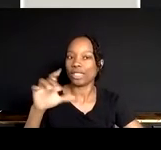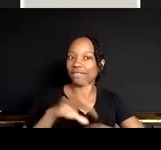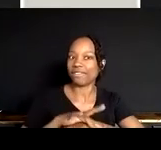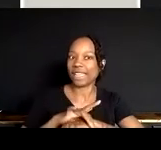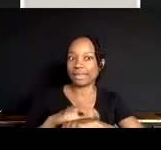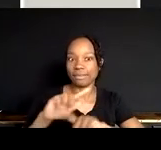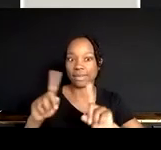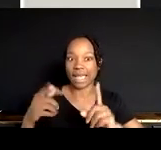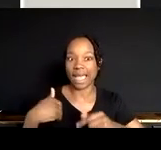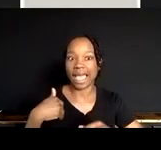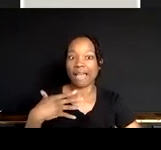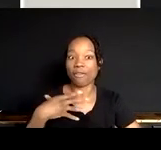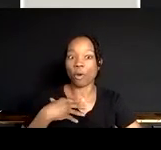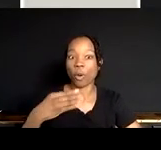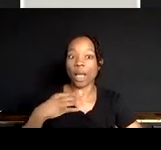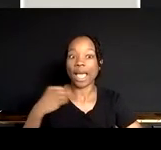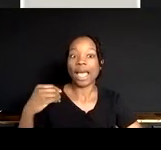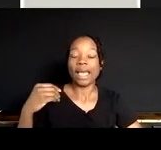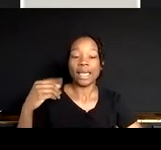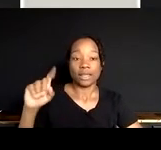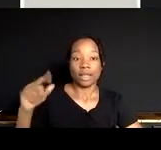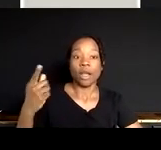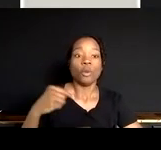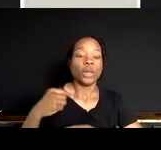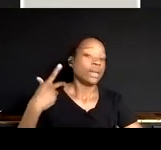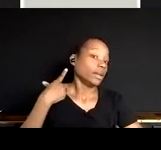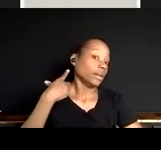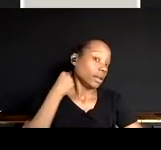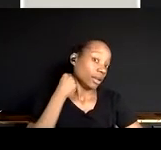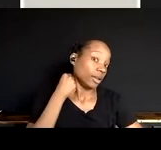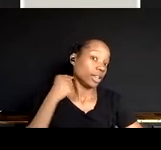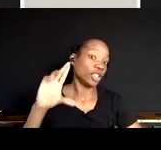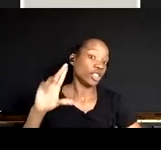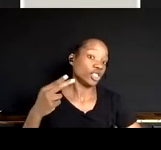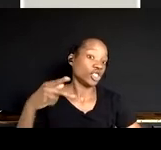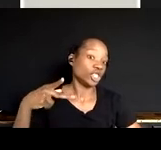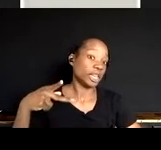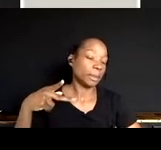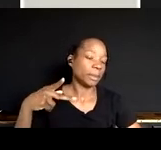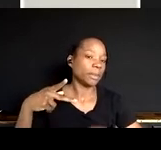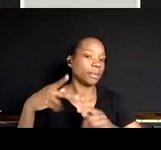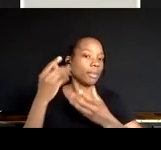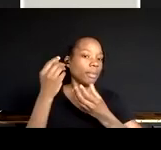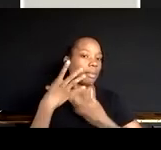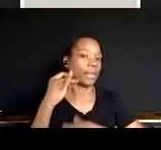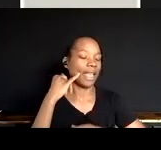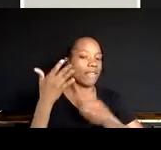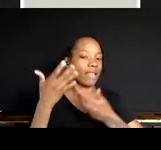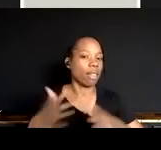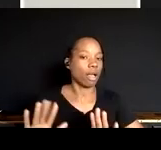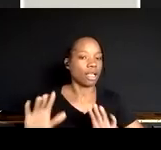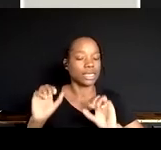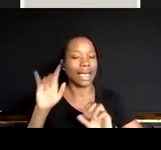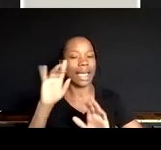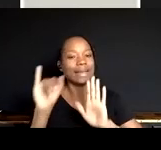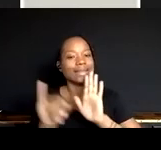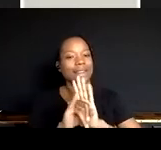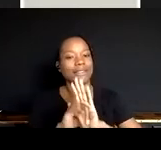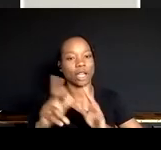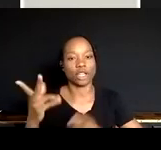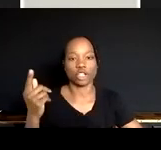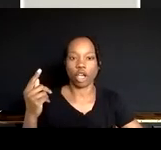inserted a chip into the back of his neck to tell if he's lost, they can identify that dog as me being the